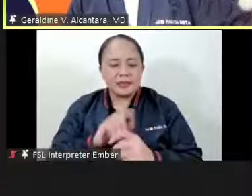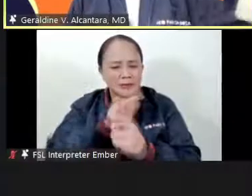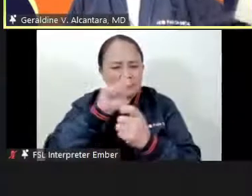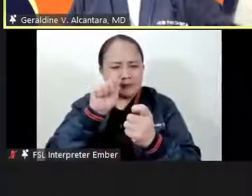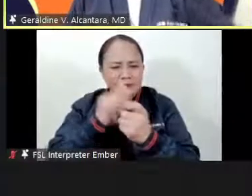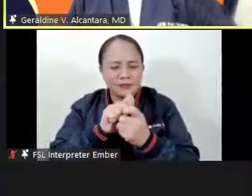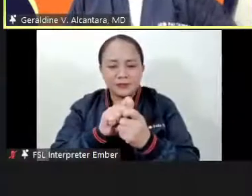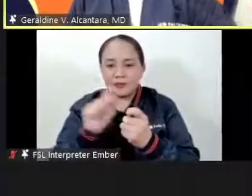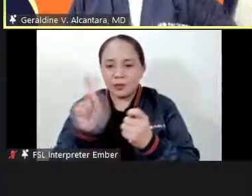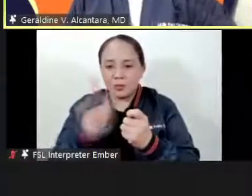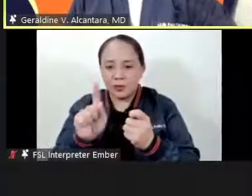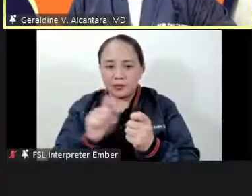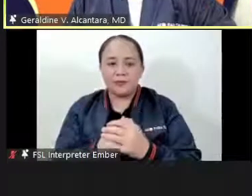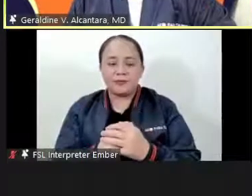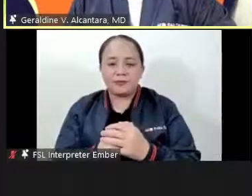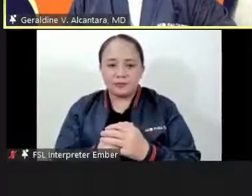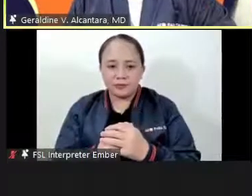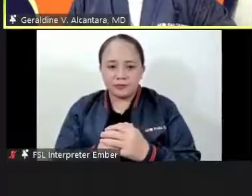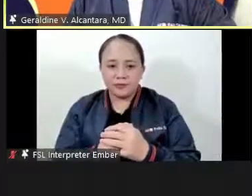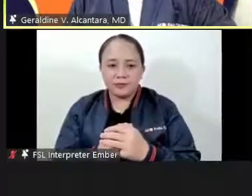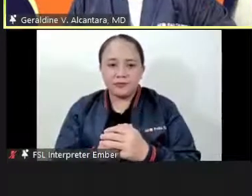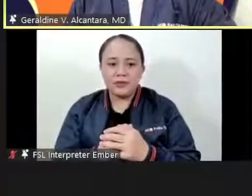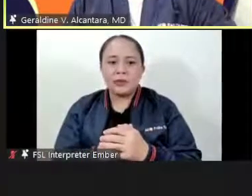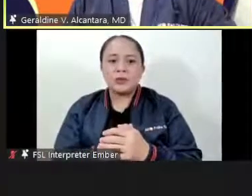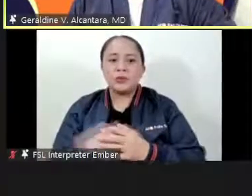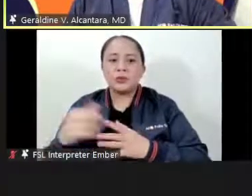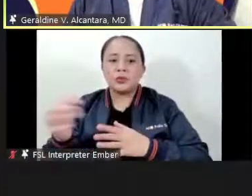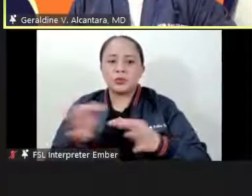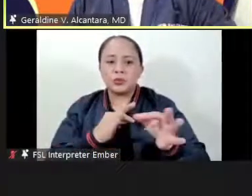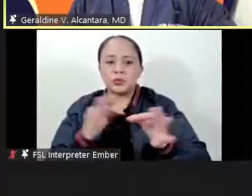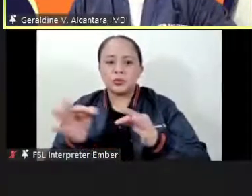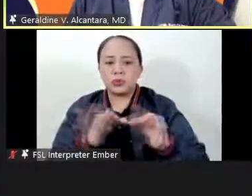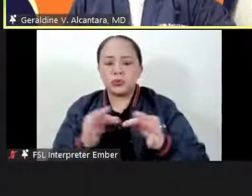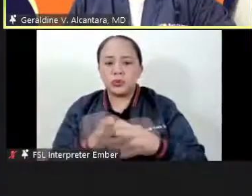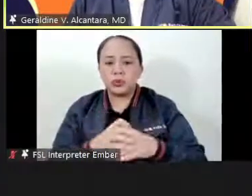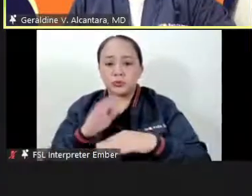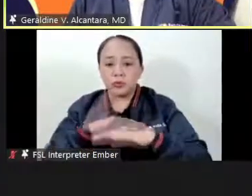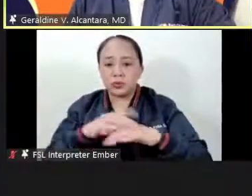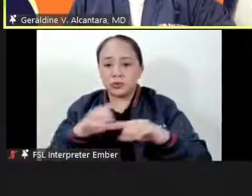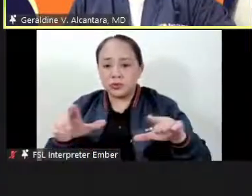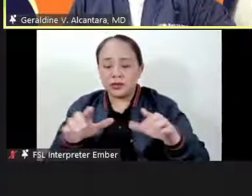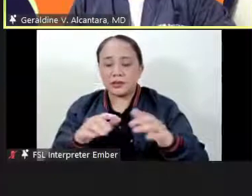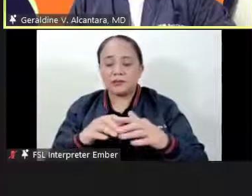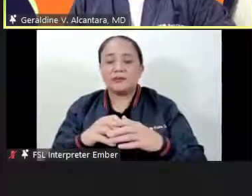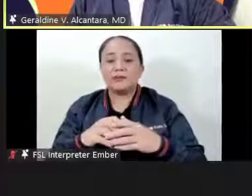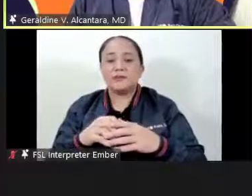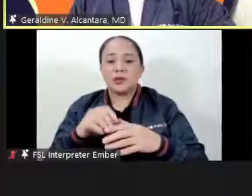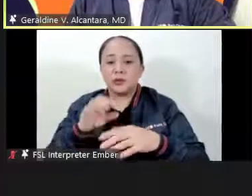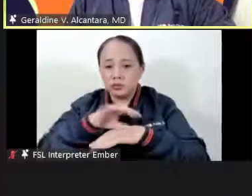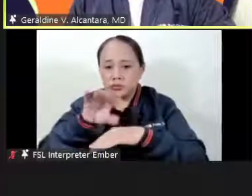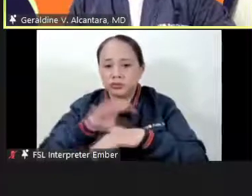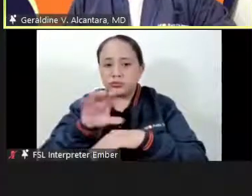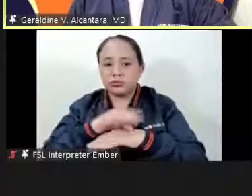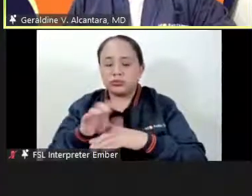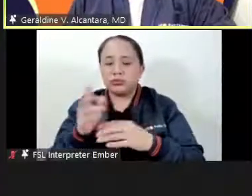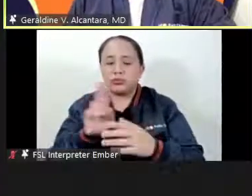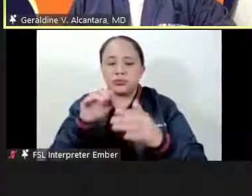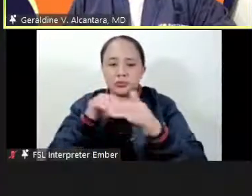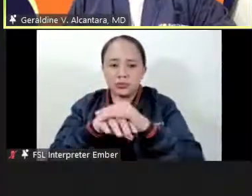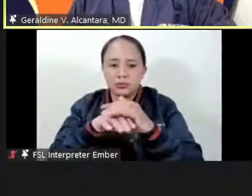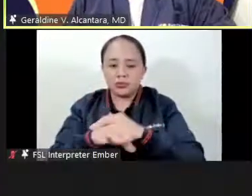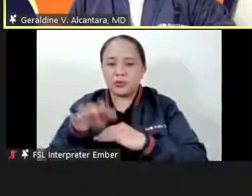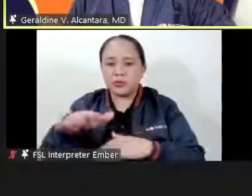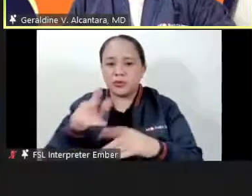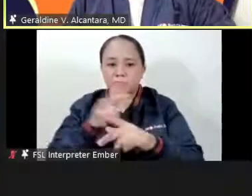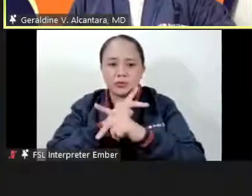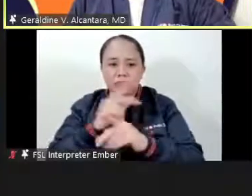Specifically, it is to explain how telemedicine is used to increase the accessibility of child